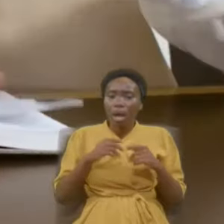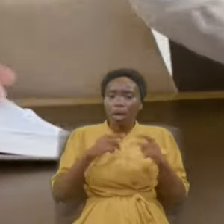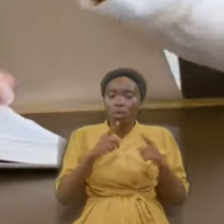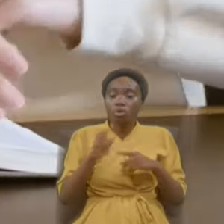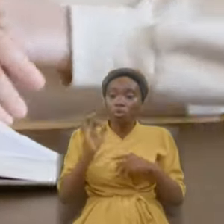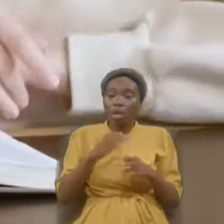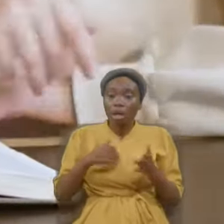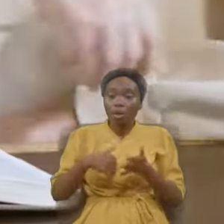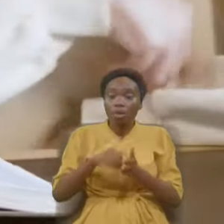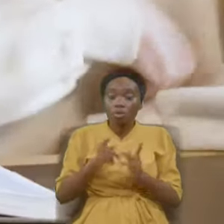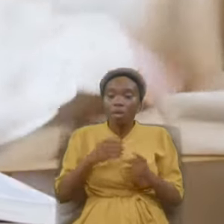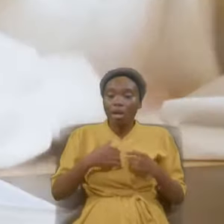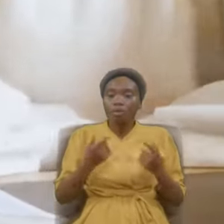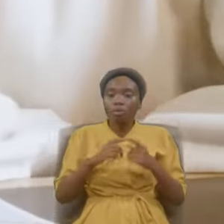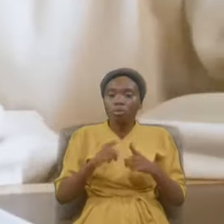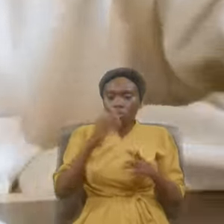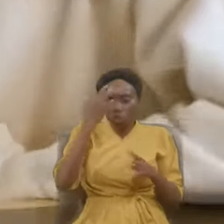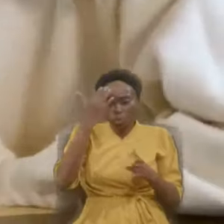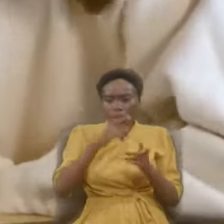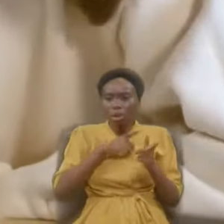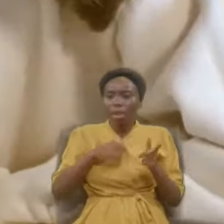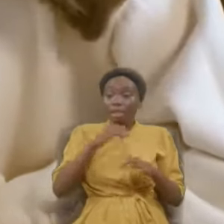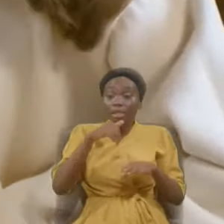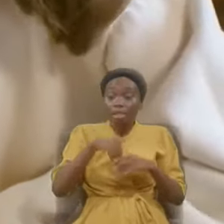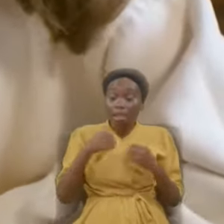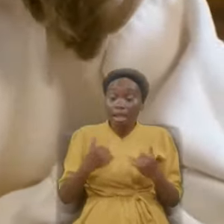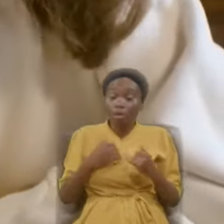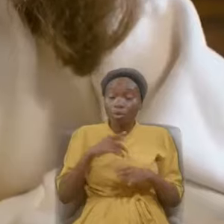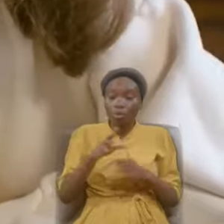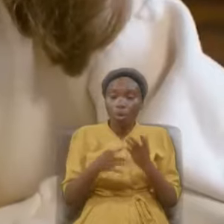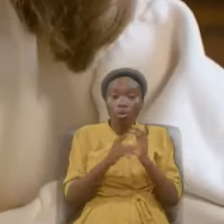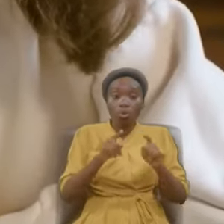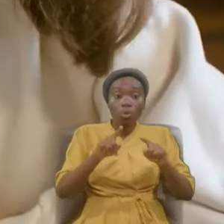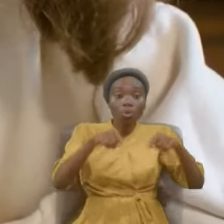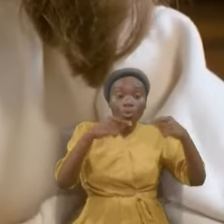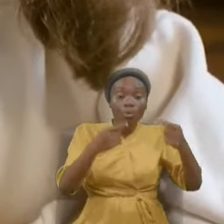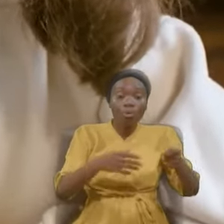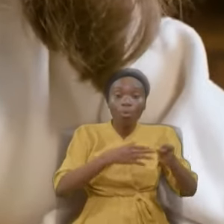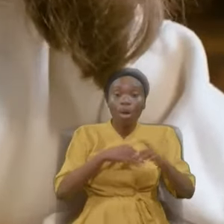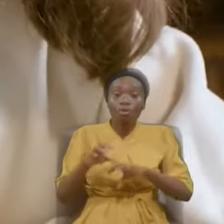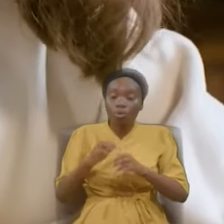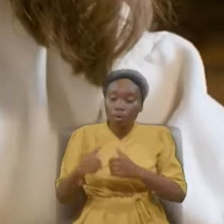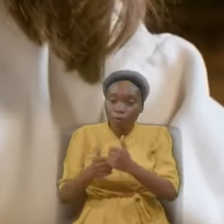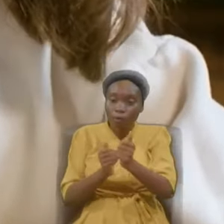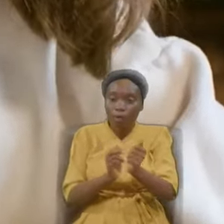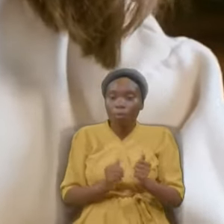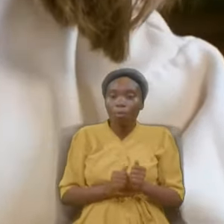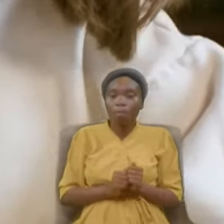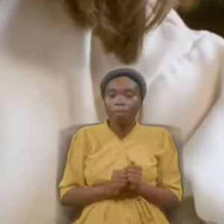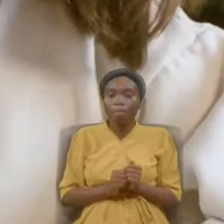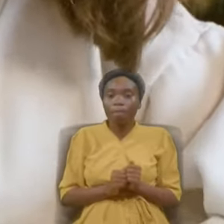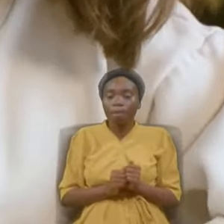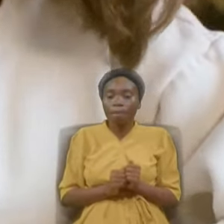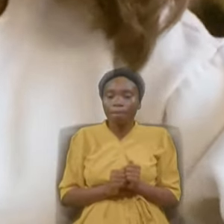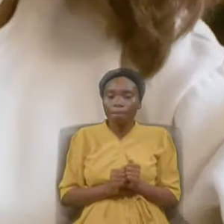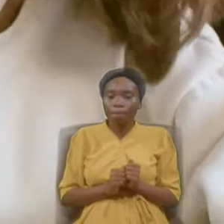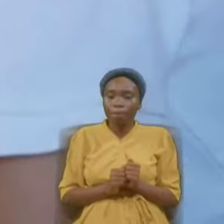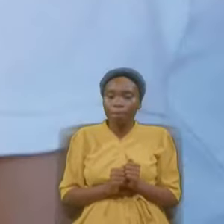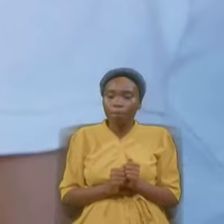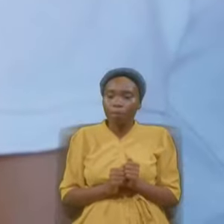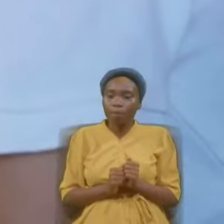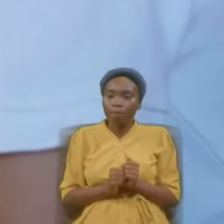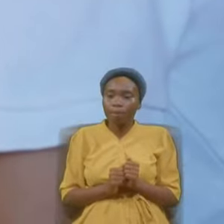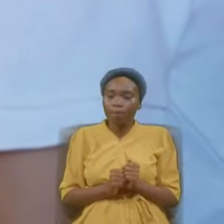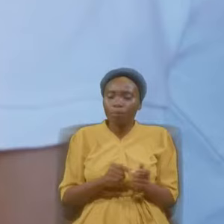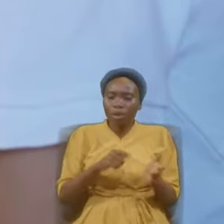those people have come to know the Lord. It's now in your hand. You go and do the follow-up. That's how we have to do the follow-up. These